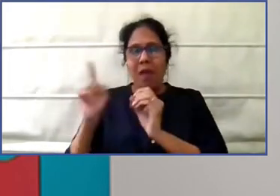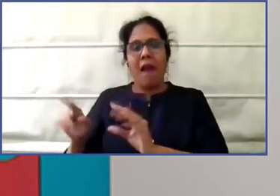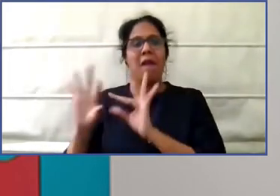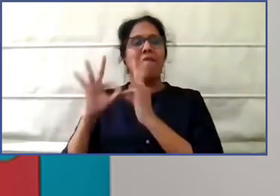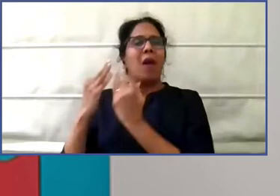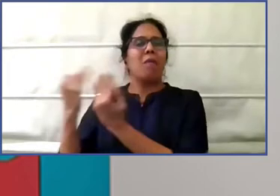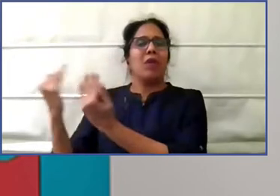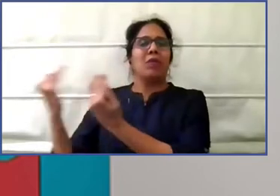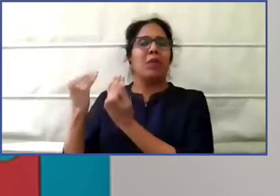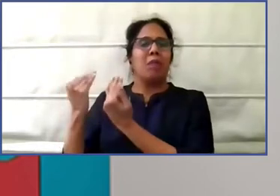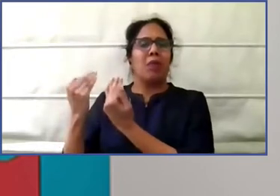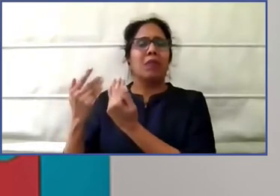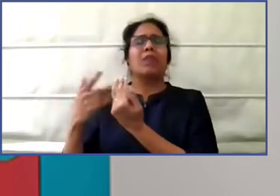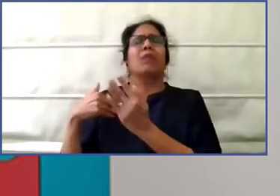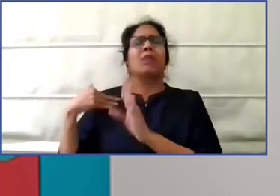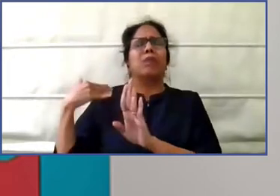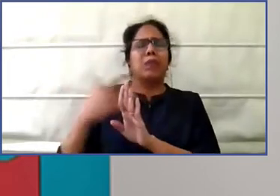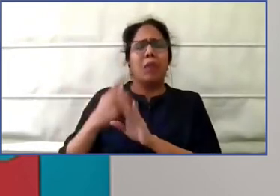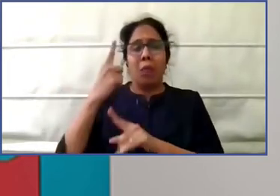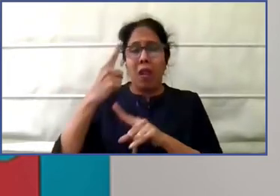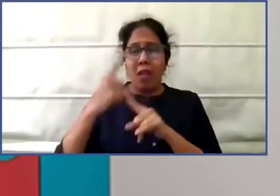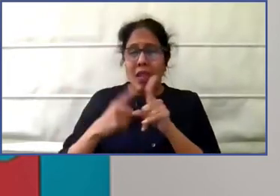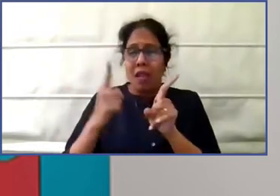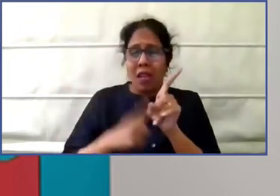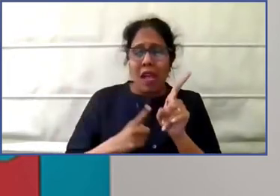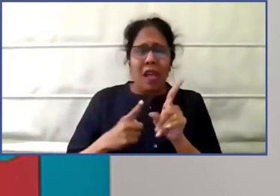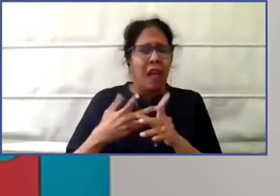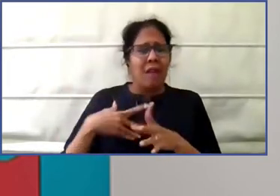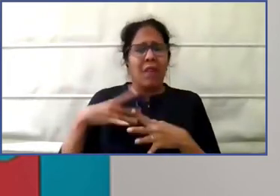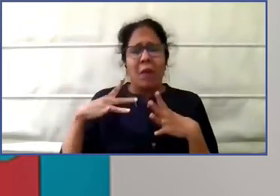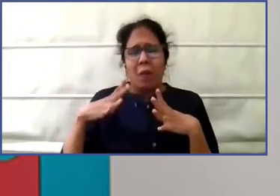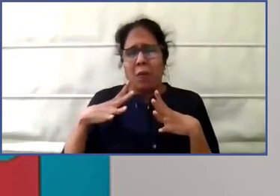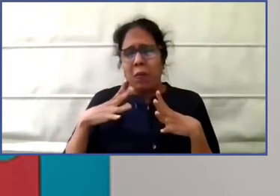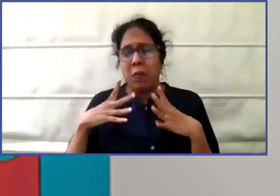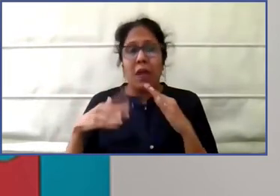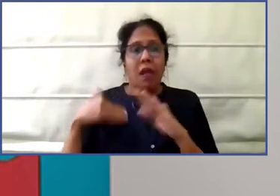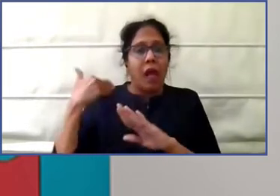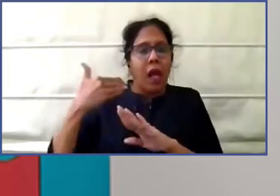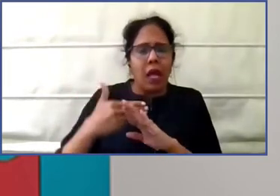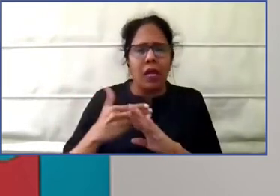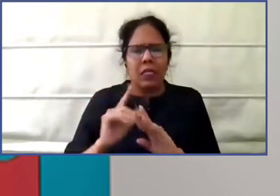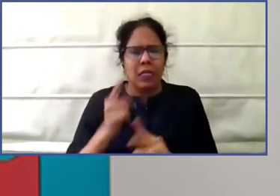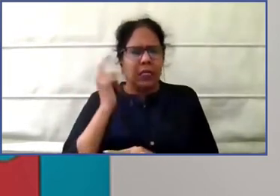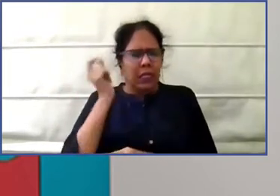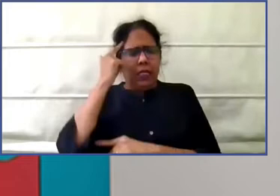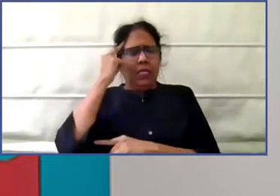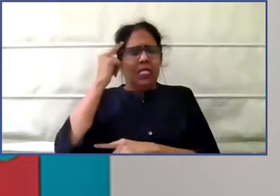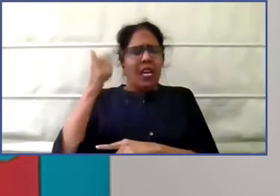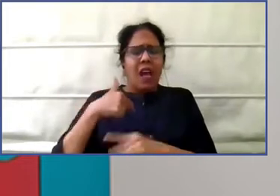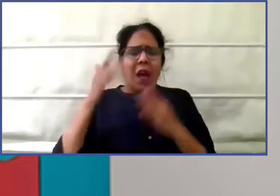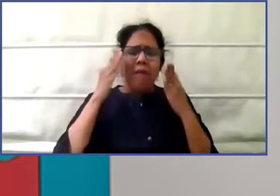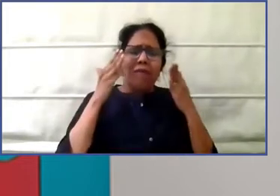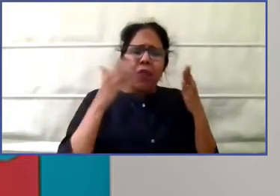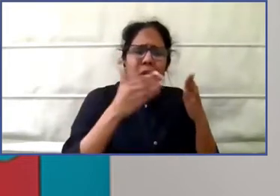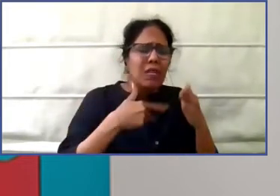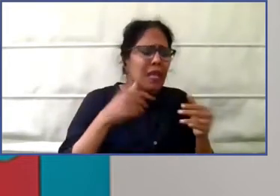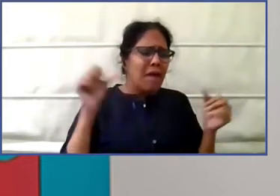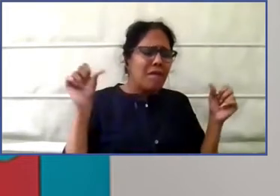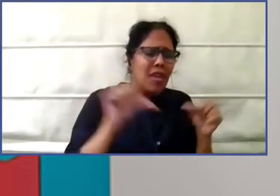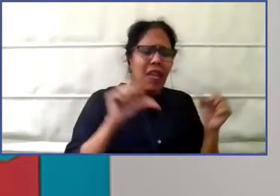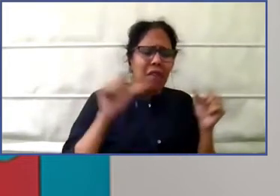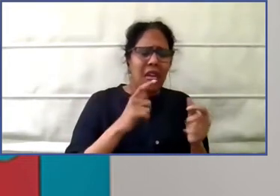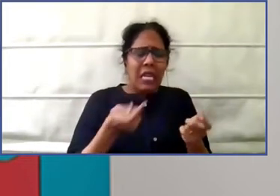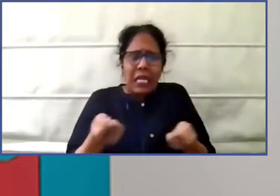so hard. There were two startling realizations. One was, why am I still focusing on things I can't control in my